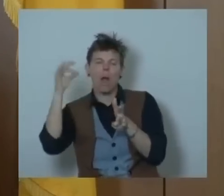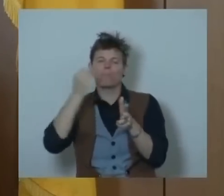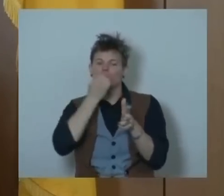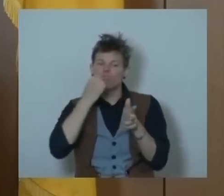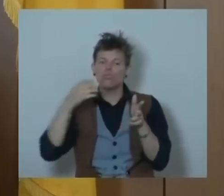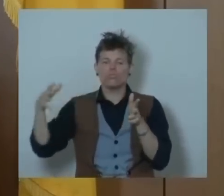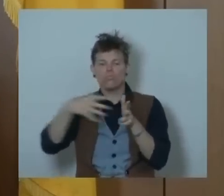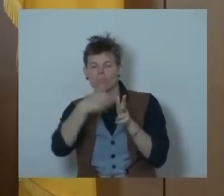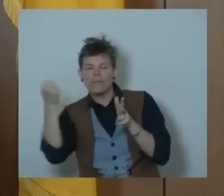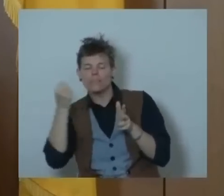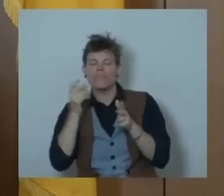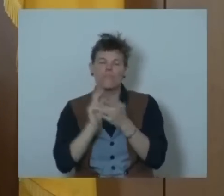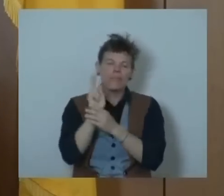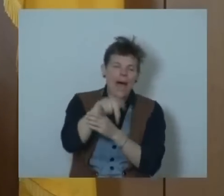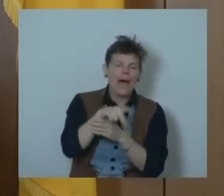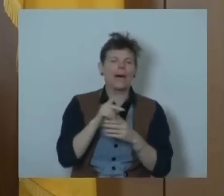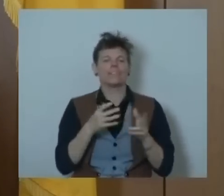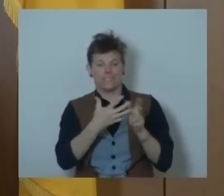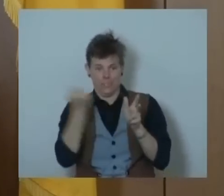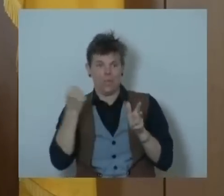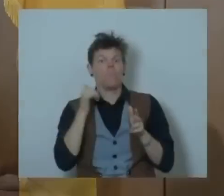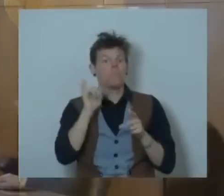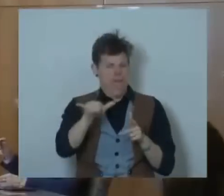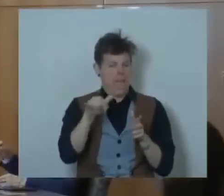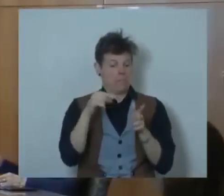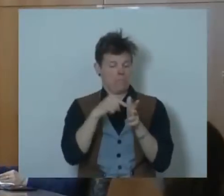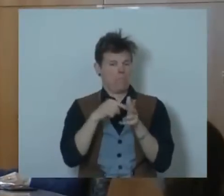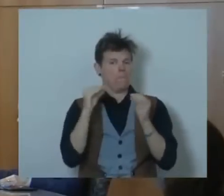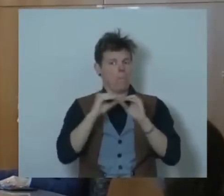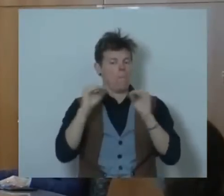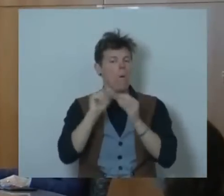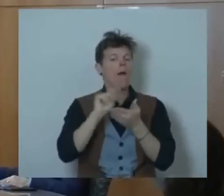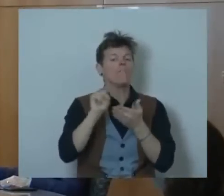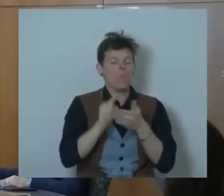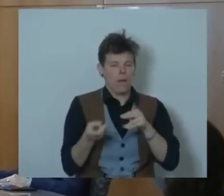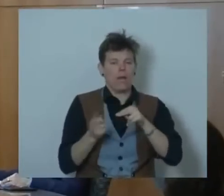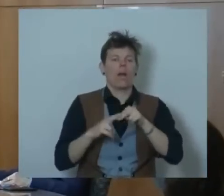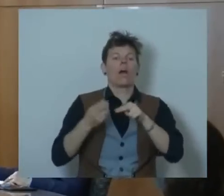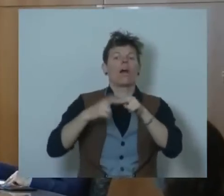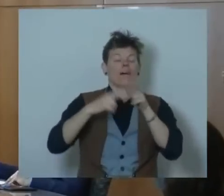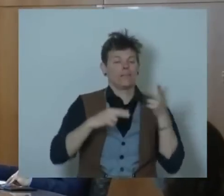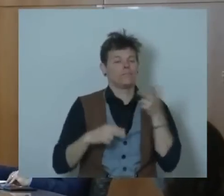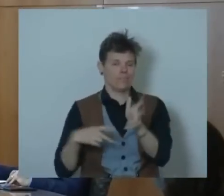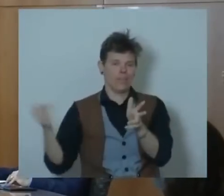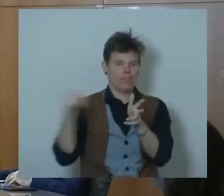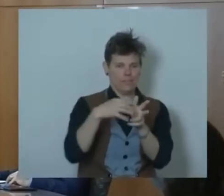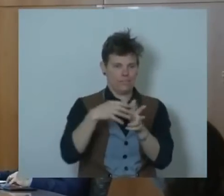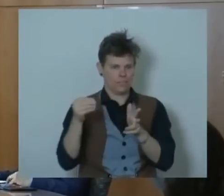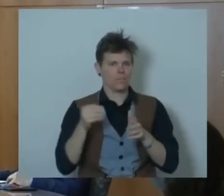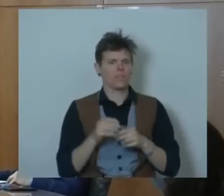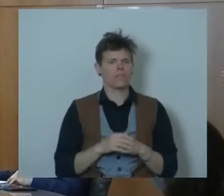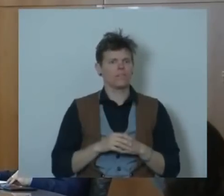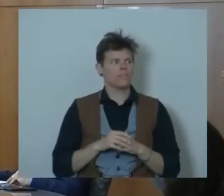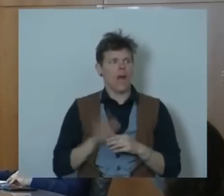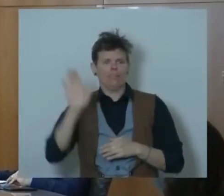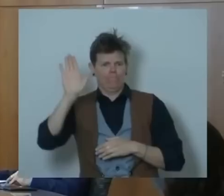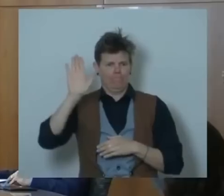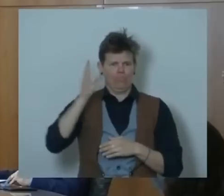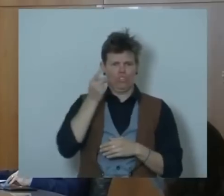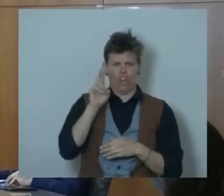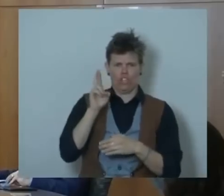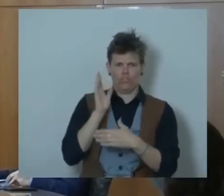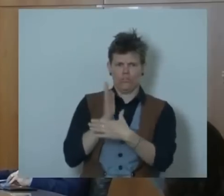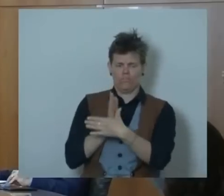that every week. And if I, excuse me, Governor, if I could, I'd just like to give an example from the Human Services